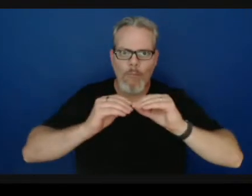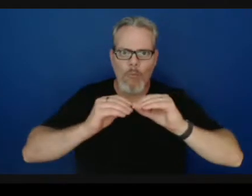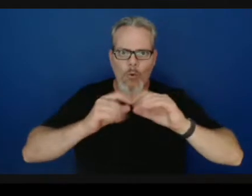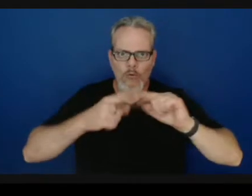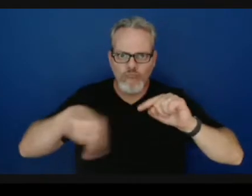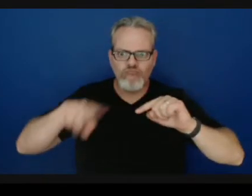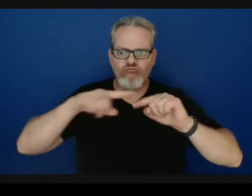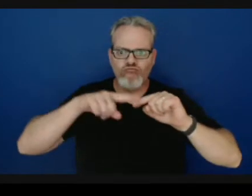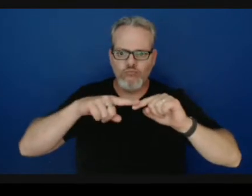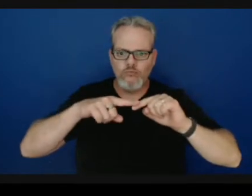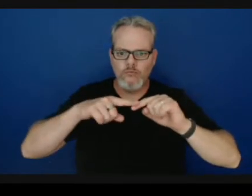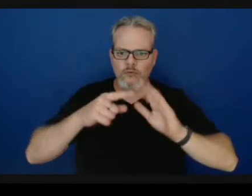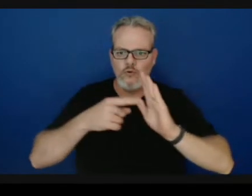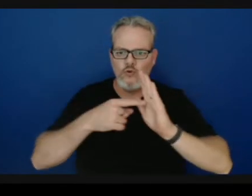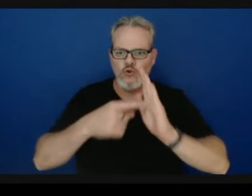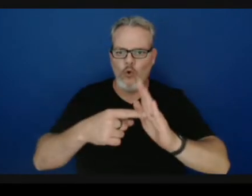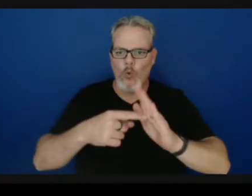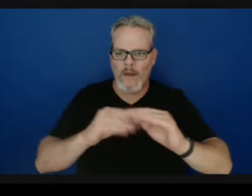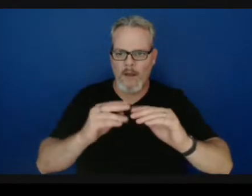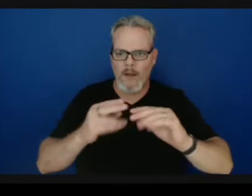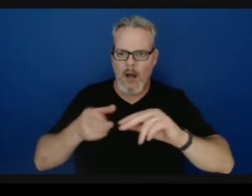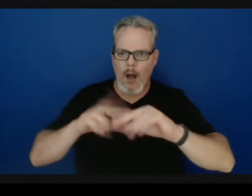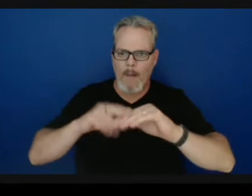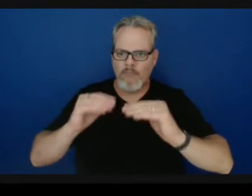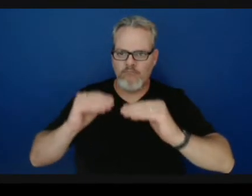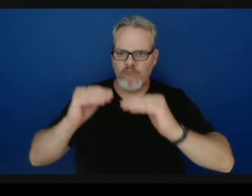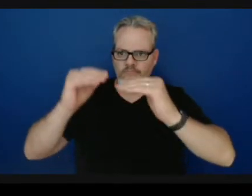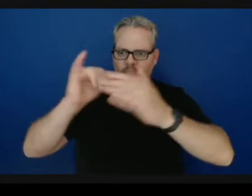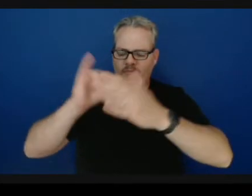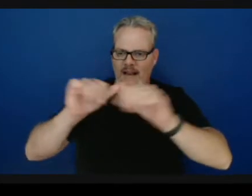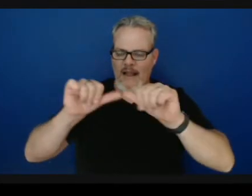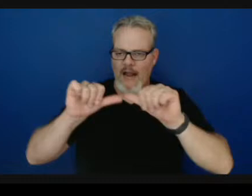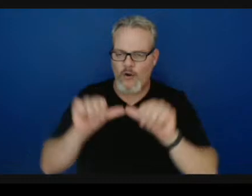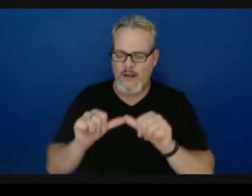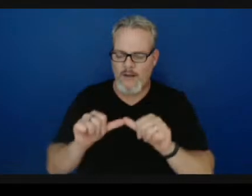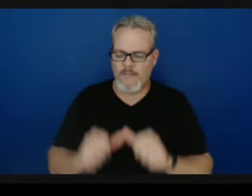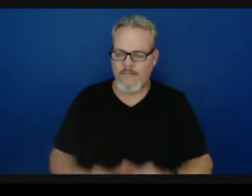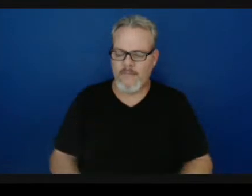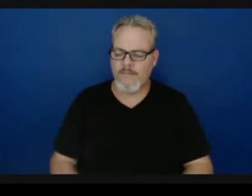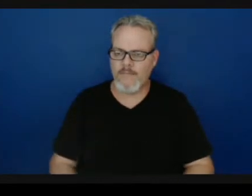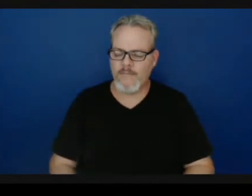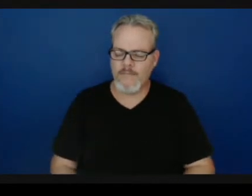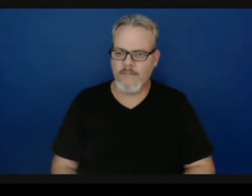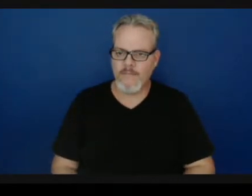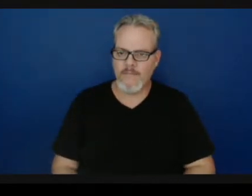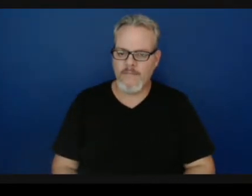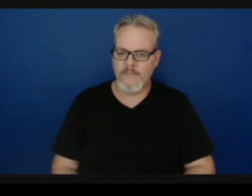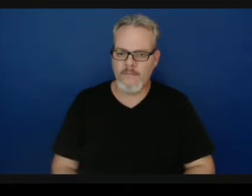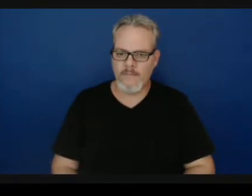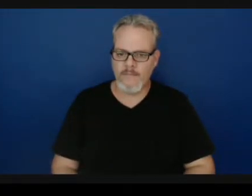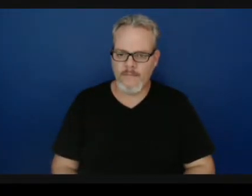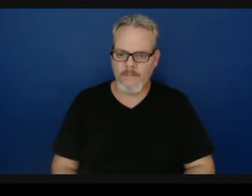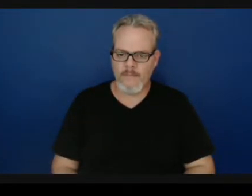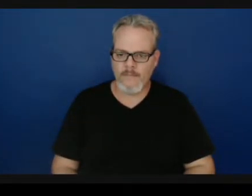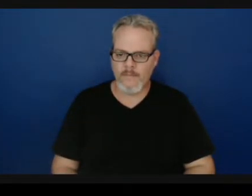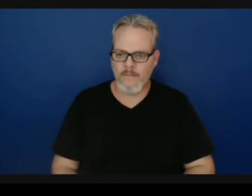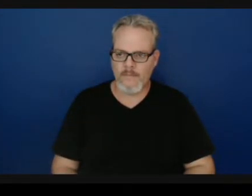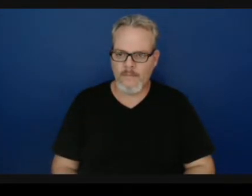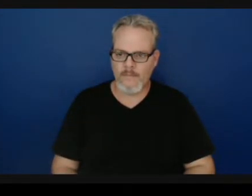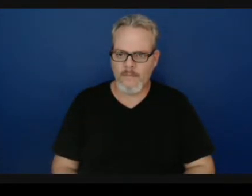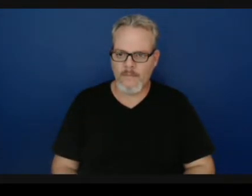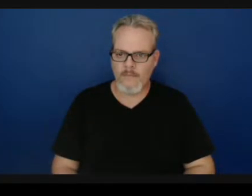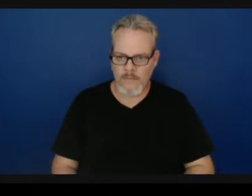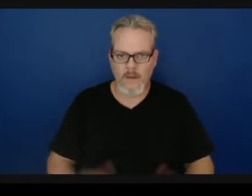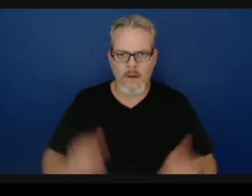right, of uplift towards a satellite in this area over that time. Right, and that's compared to what we saw during the